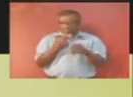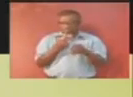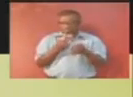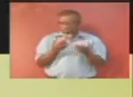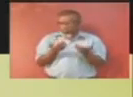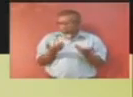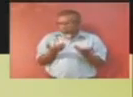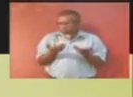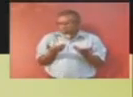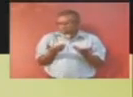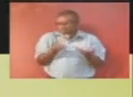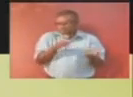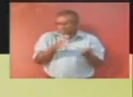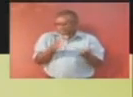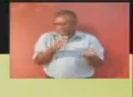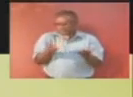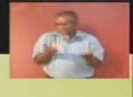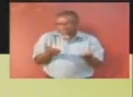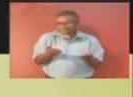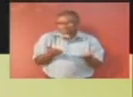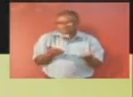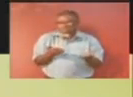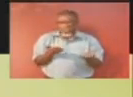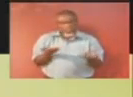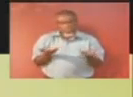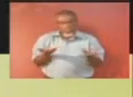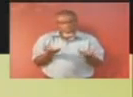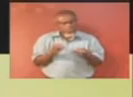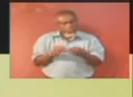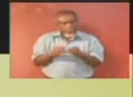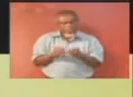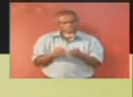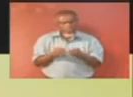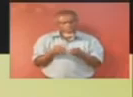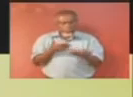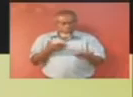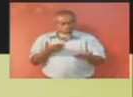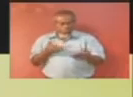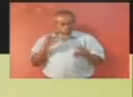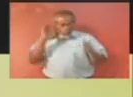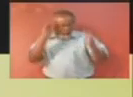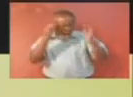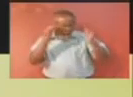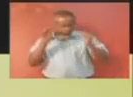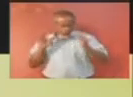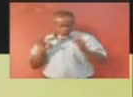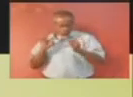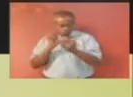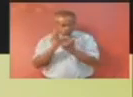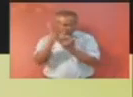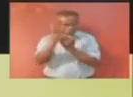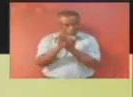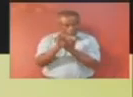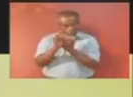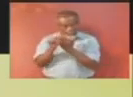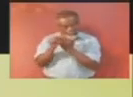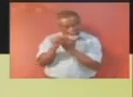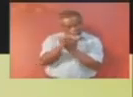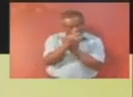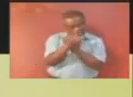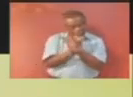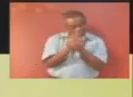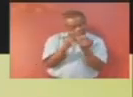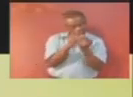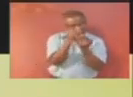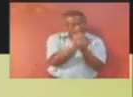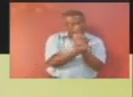to this phase, so maybe like February compared to now? Are more people dying at home or at the hospital?